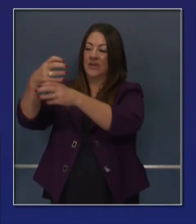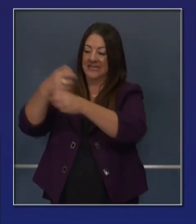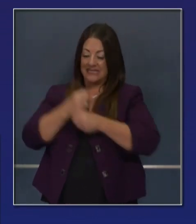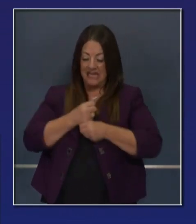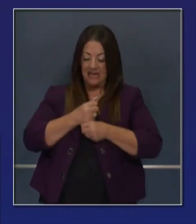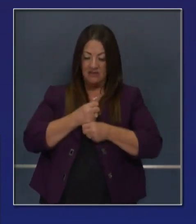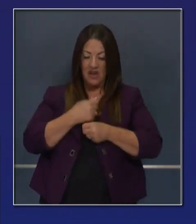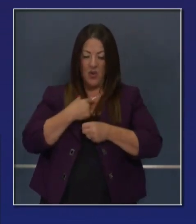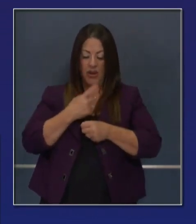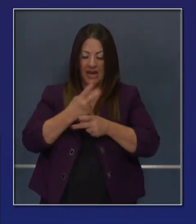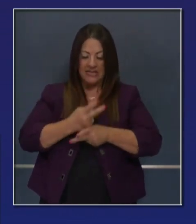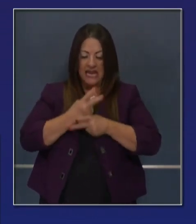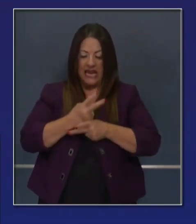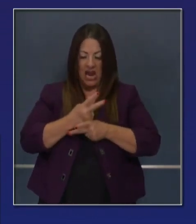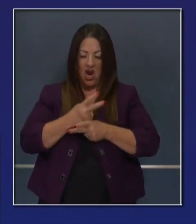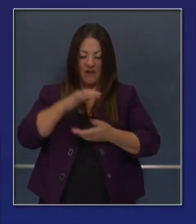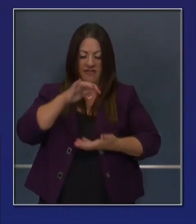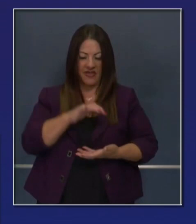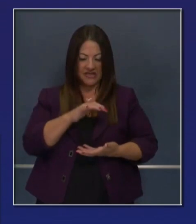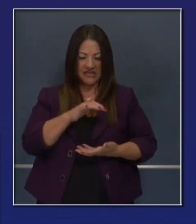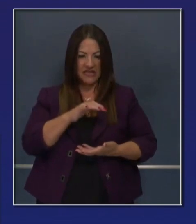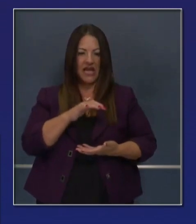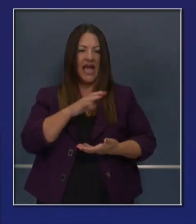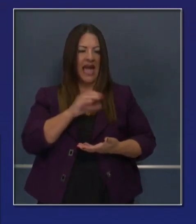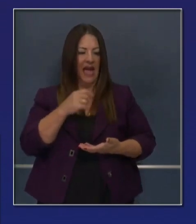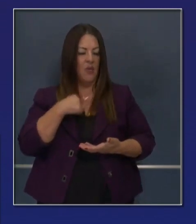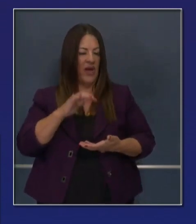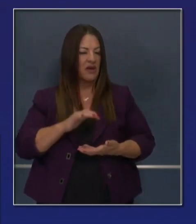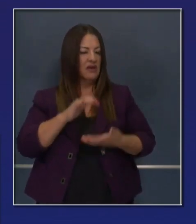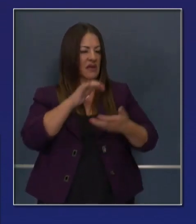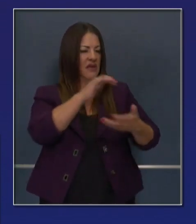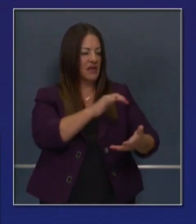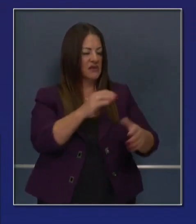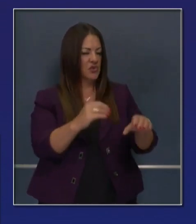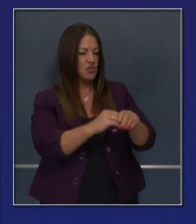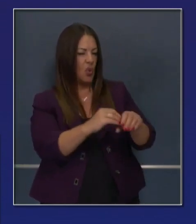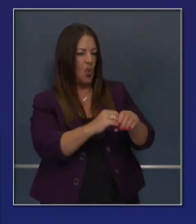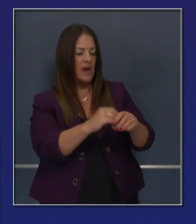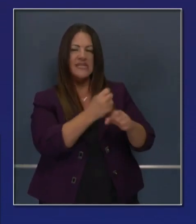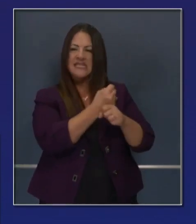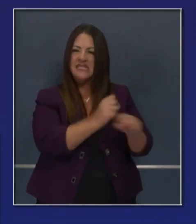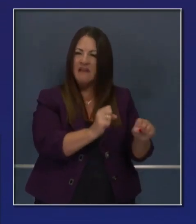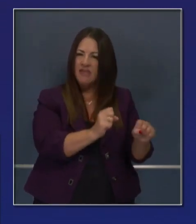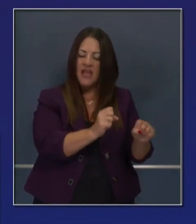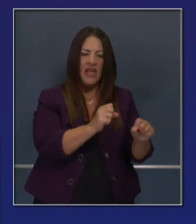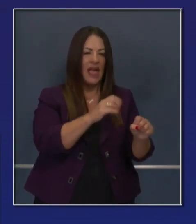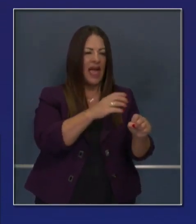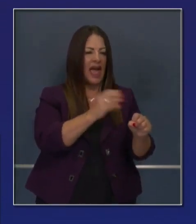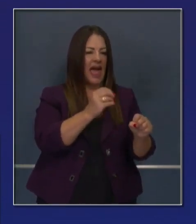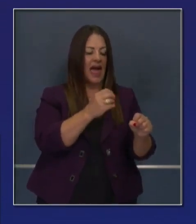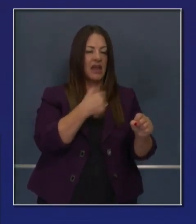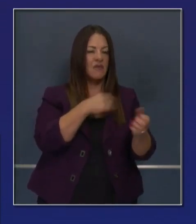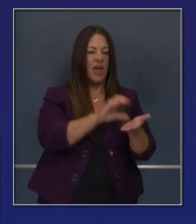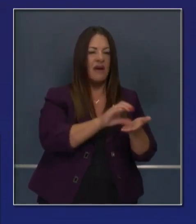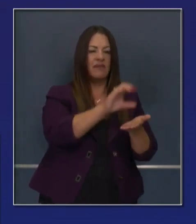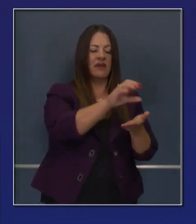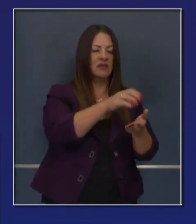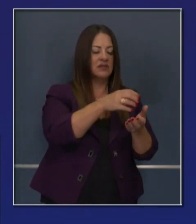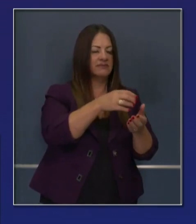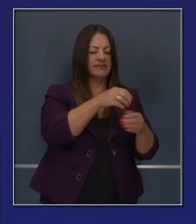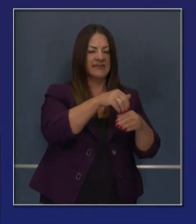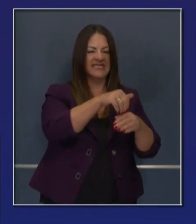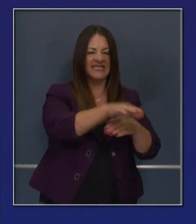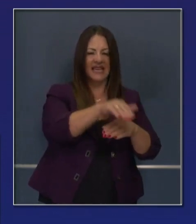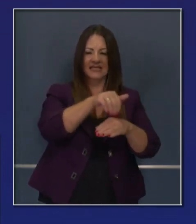safely transported, that they're safely stored, that we're having a mindset of safety related